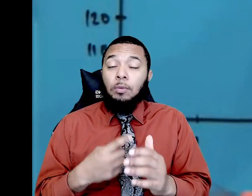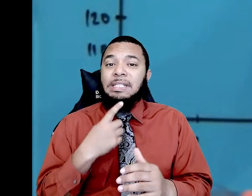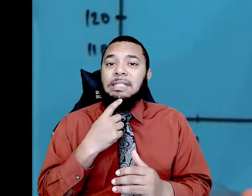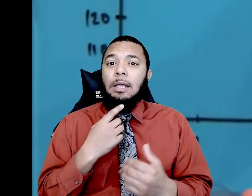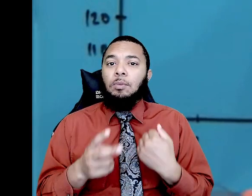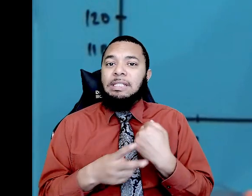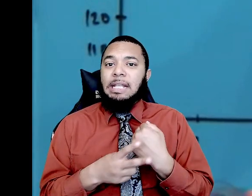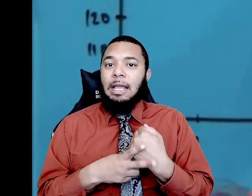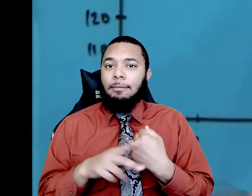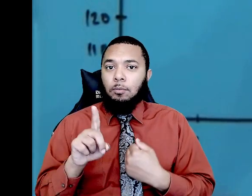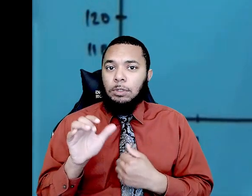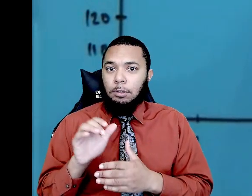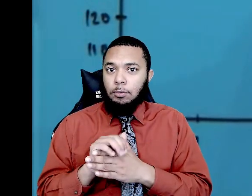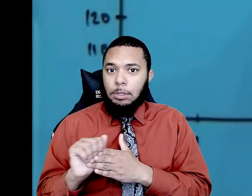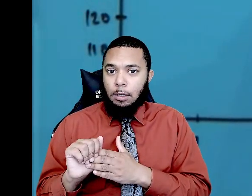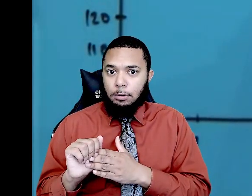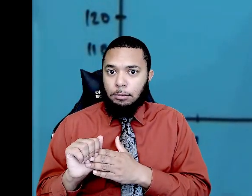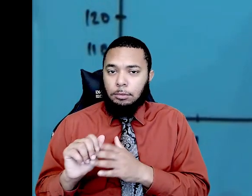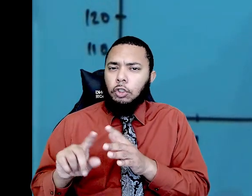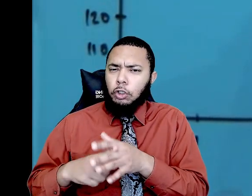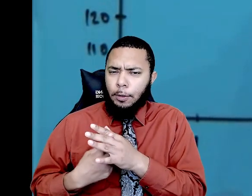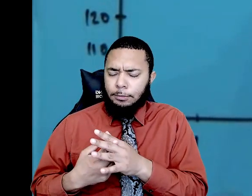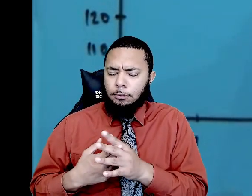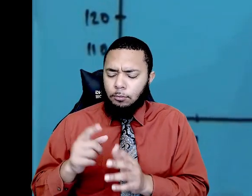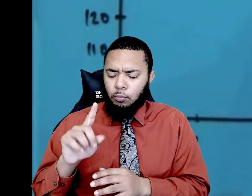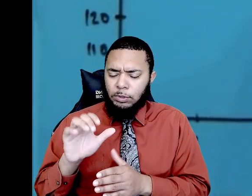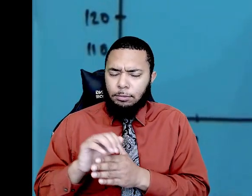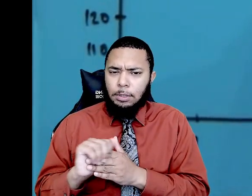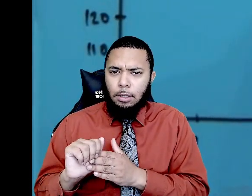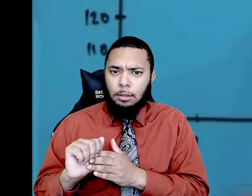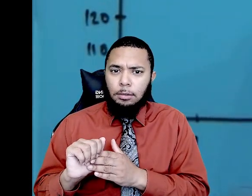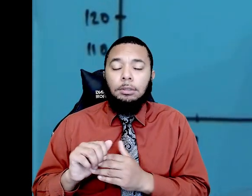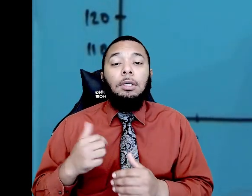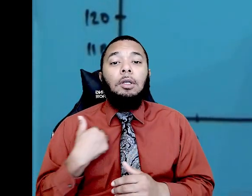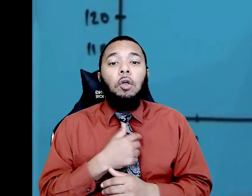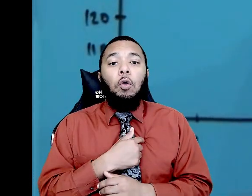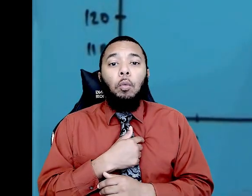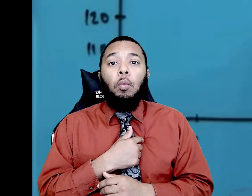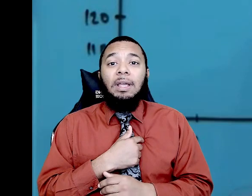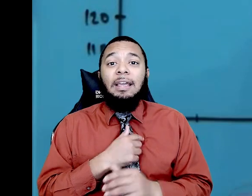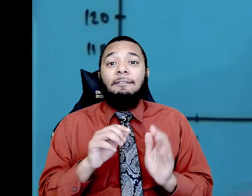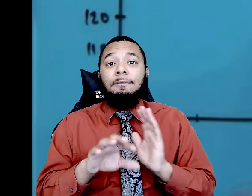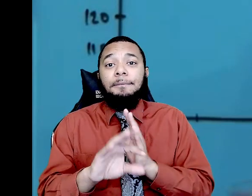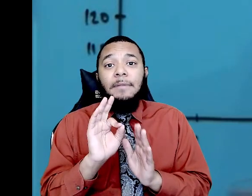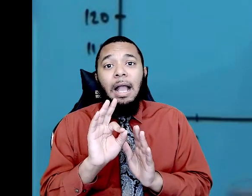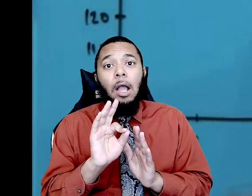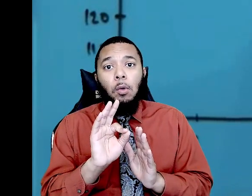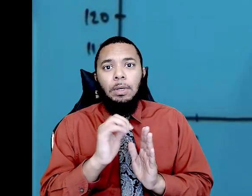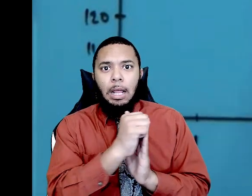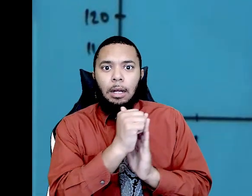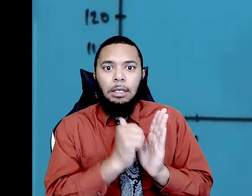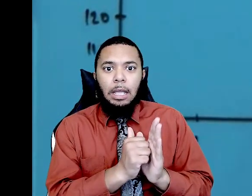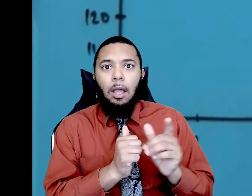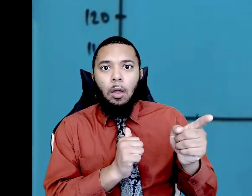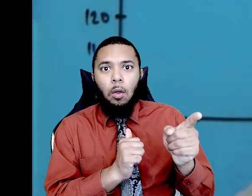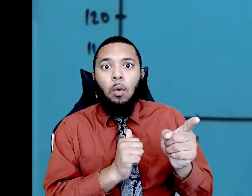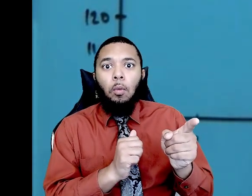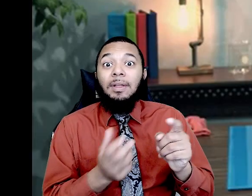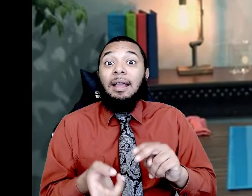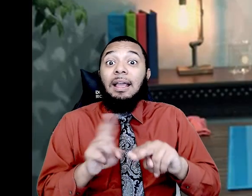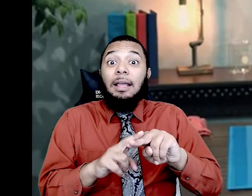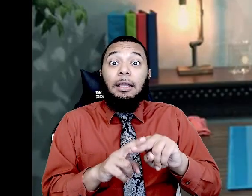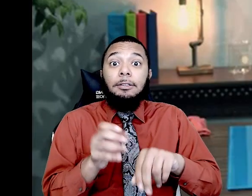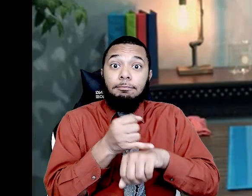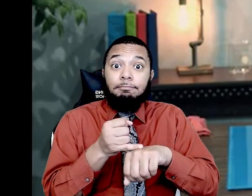we're saving. And we have found a 10% growth rate.